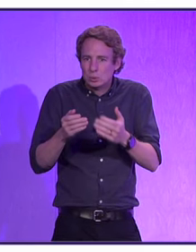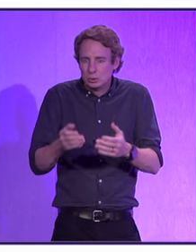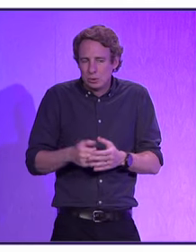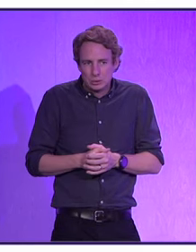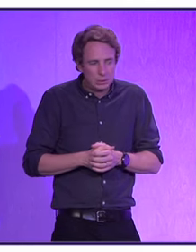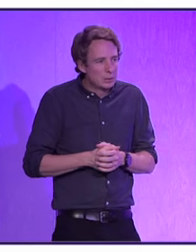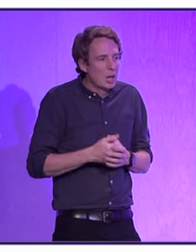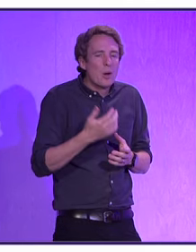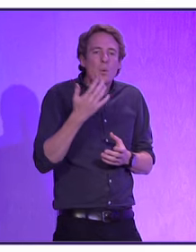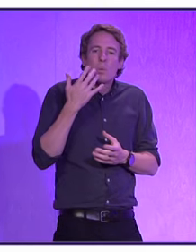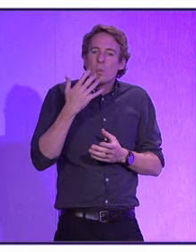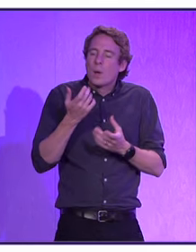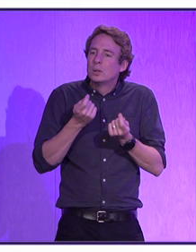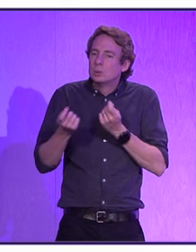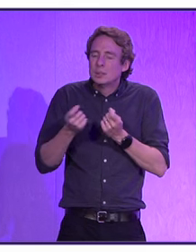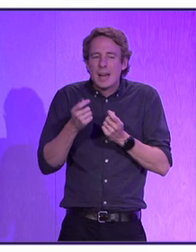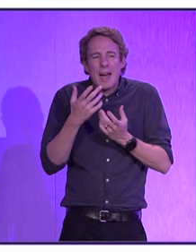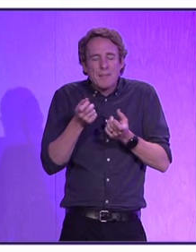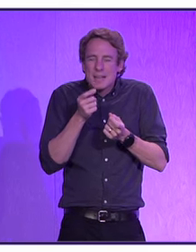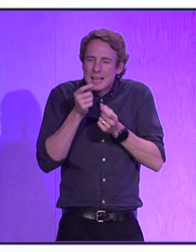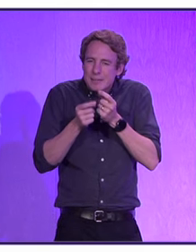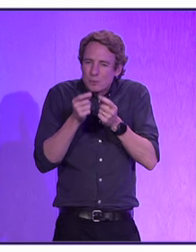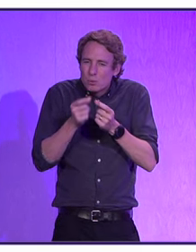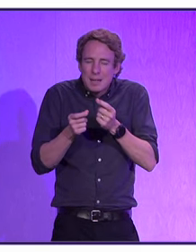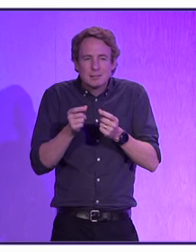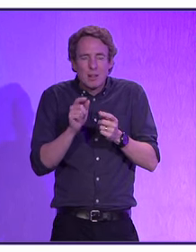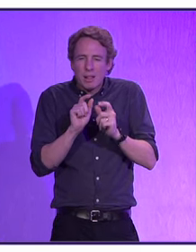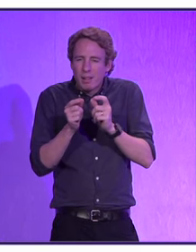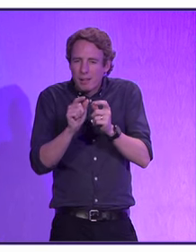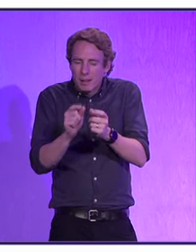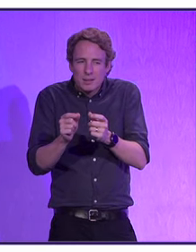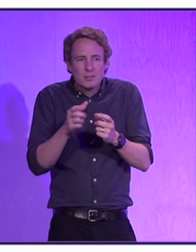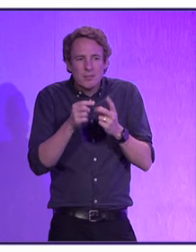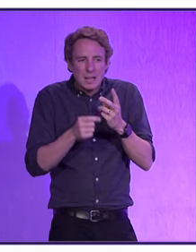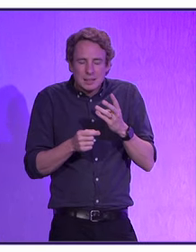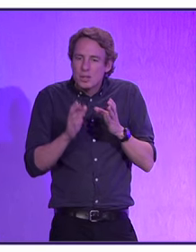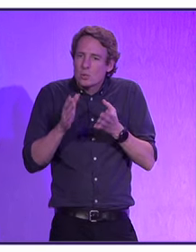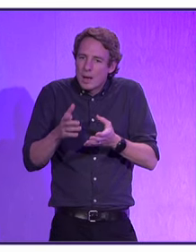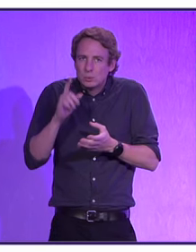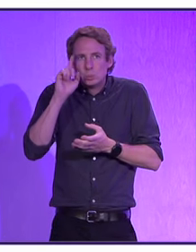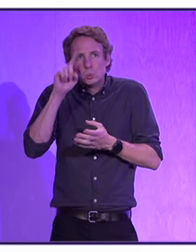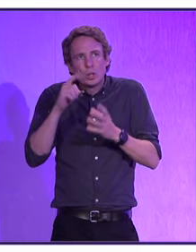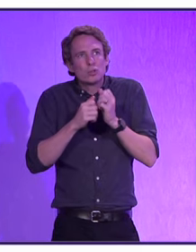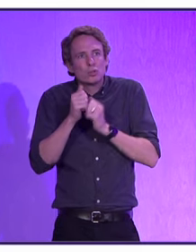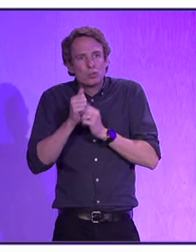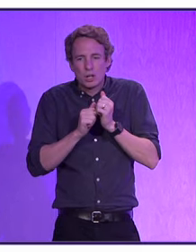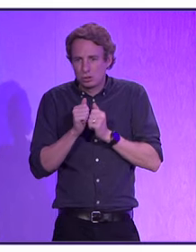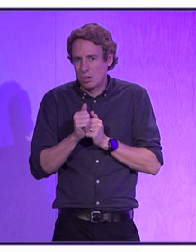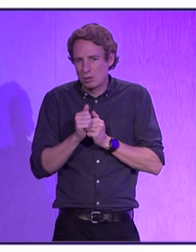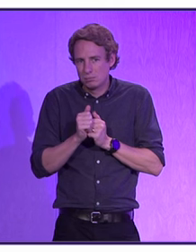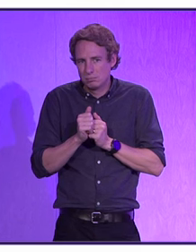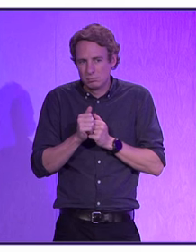So basically, when you're dealing with incremental refactoring, you have to come up with a structure